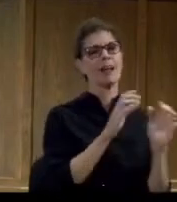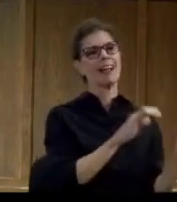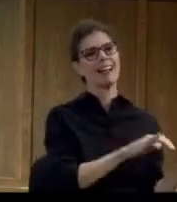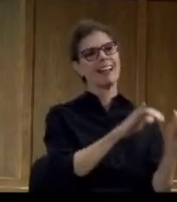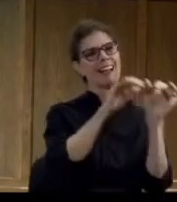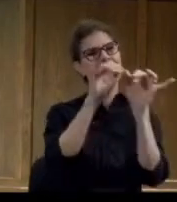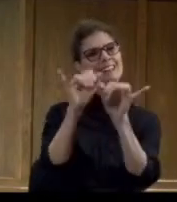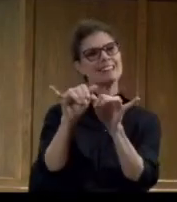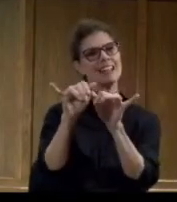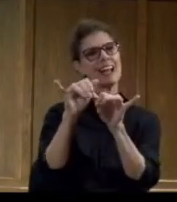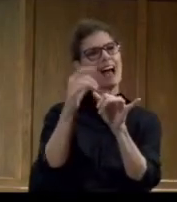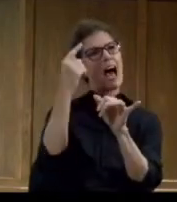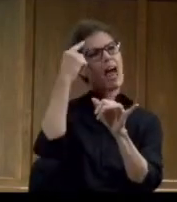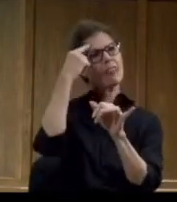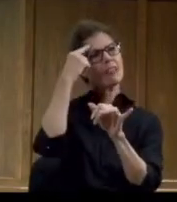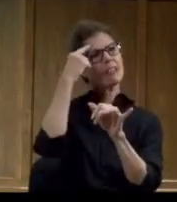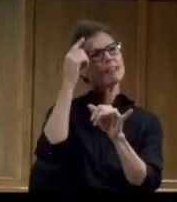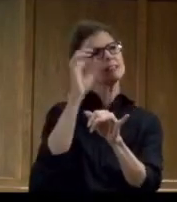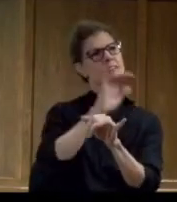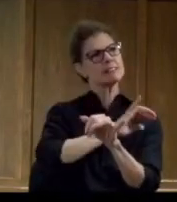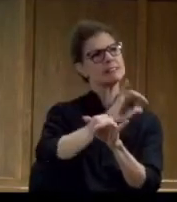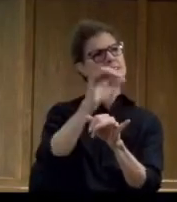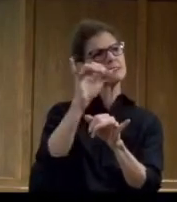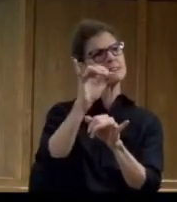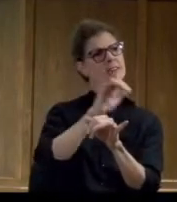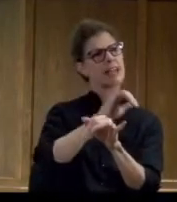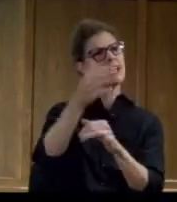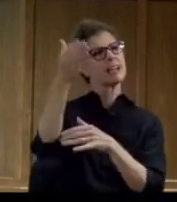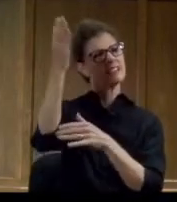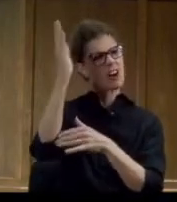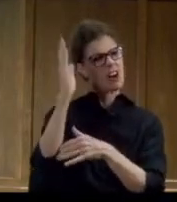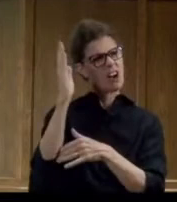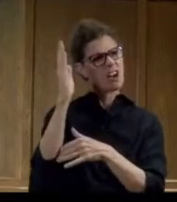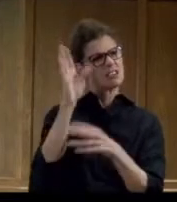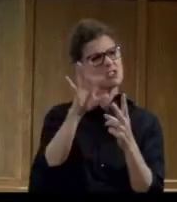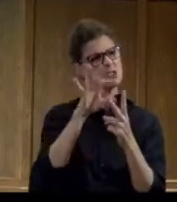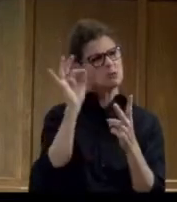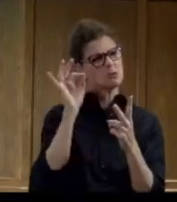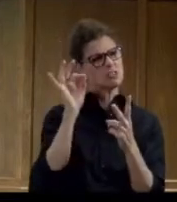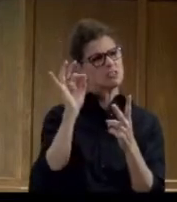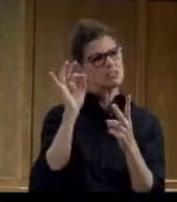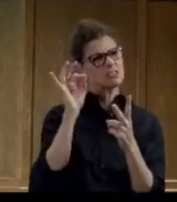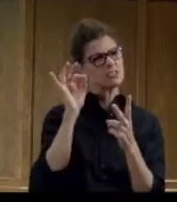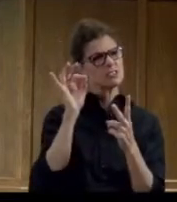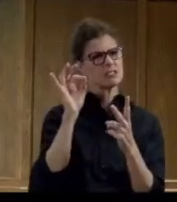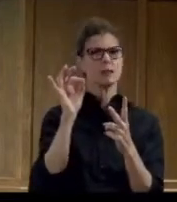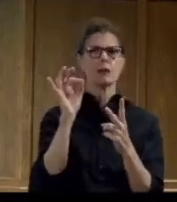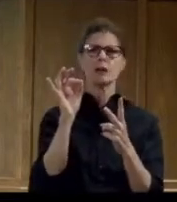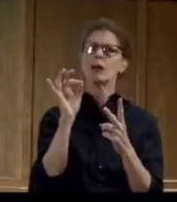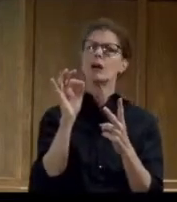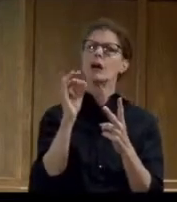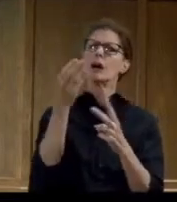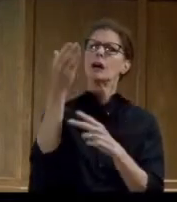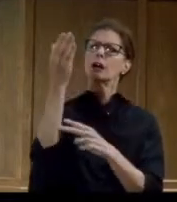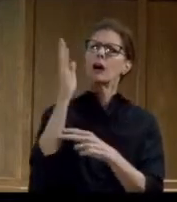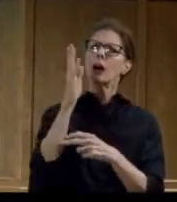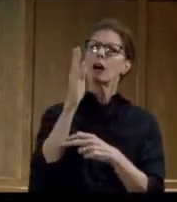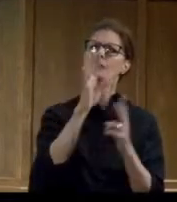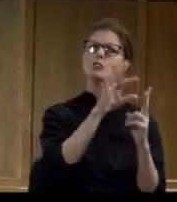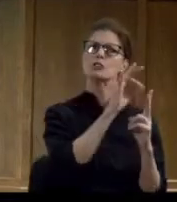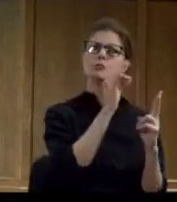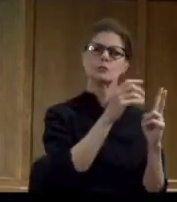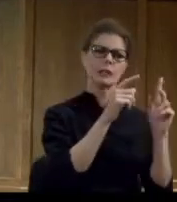people in the same way that we choose teams today, then that would also mean that there are certain people God is not